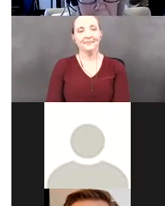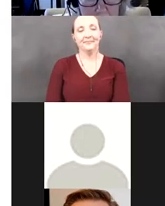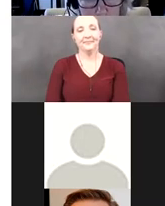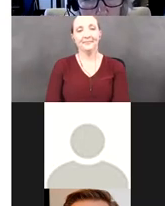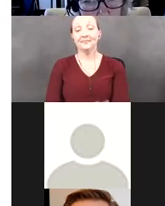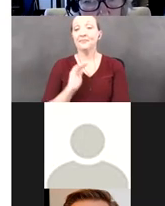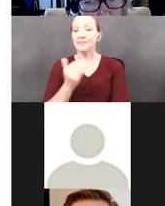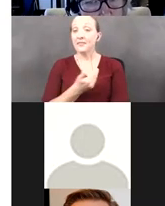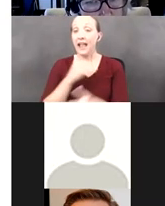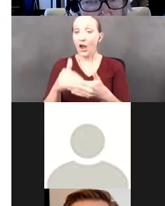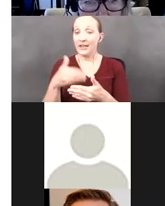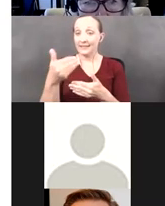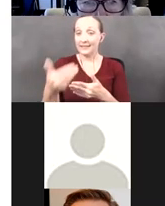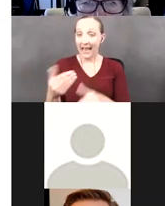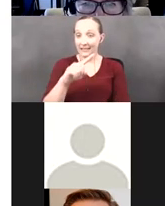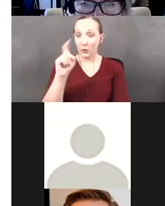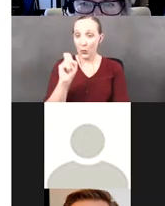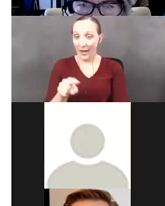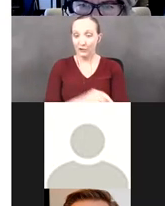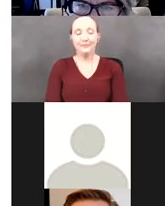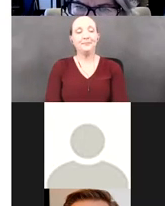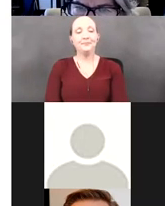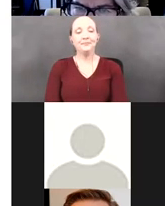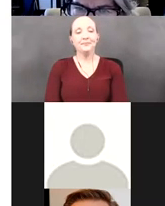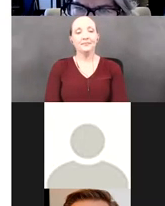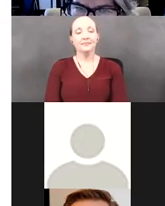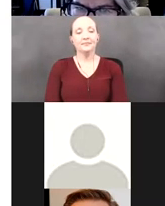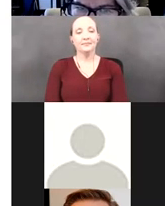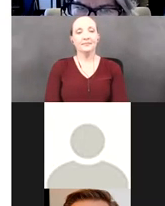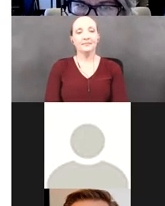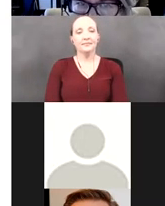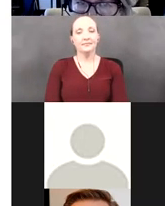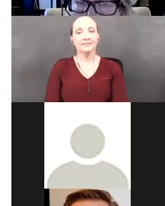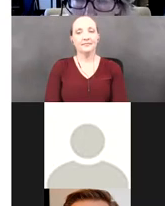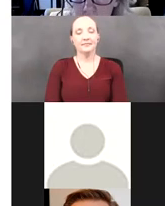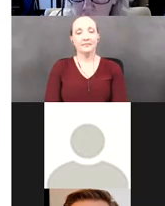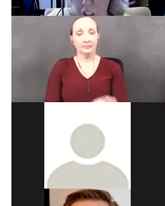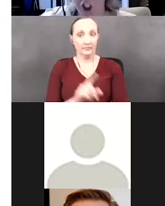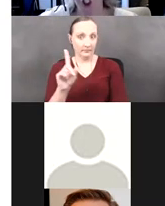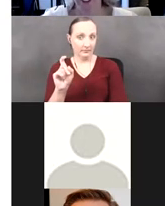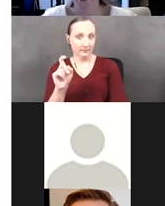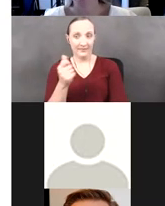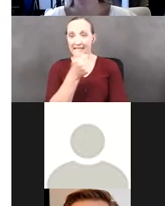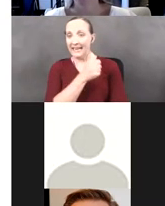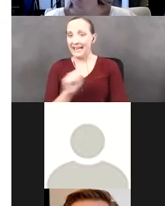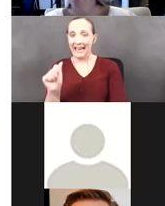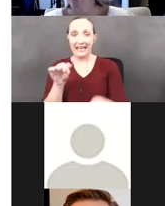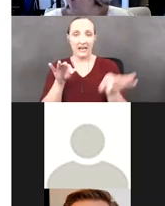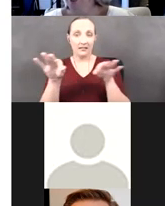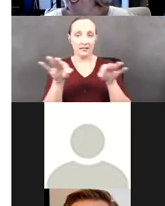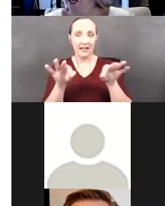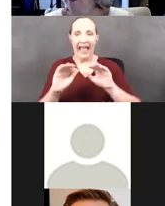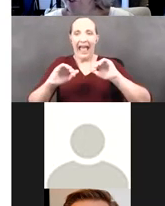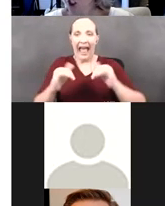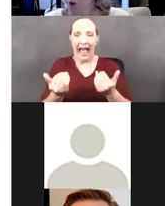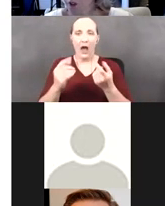Our next question says, La siguiente pregunta do you dice, have any instructions on how to download